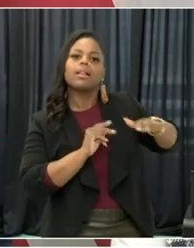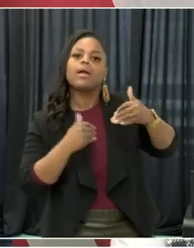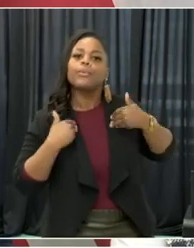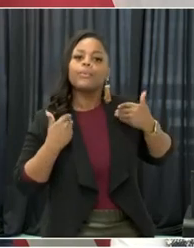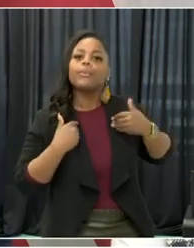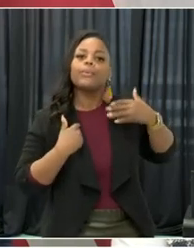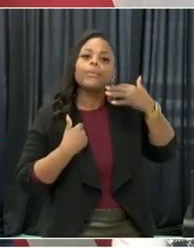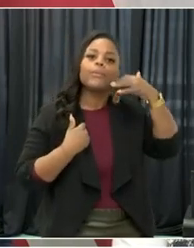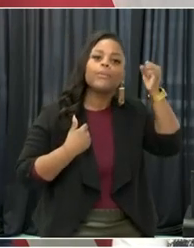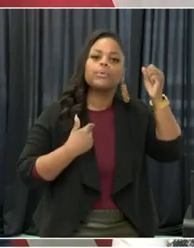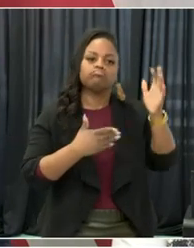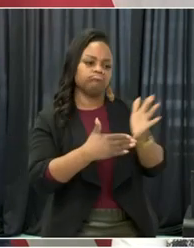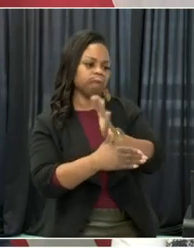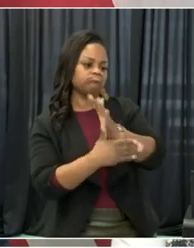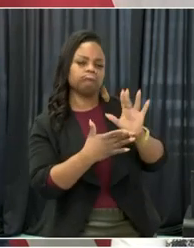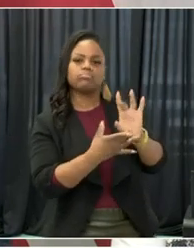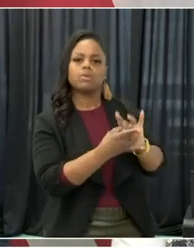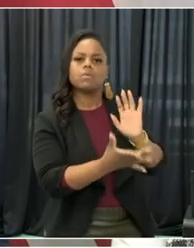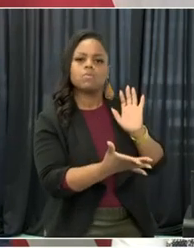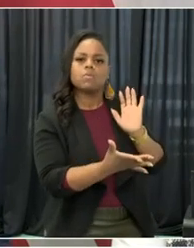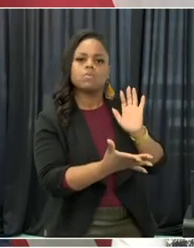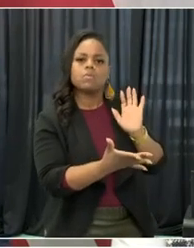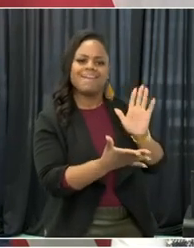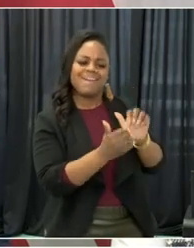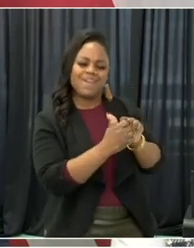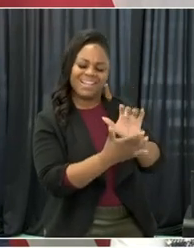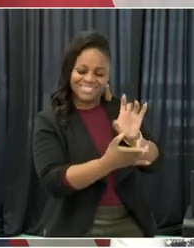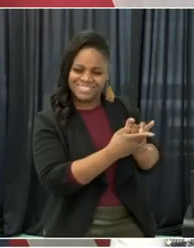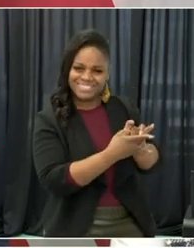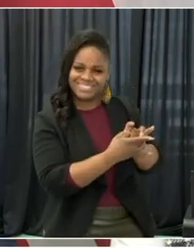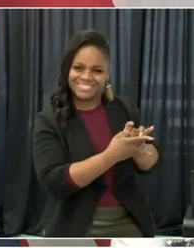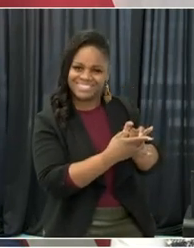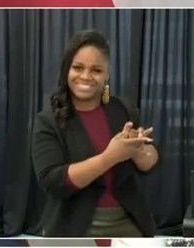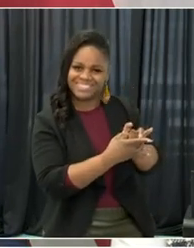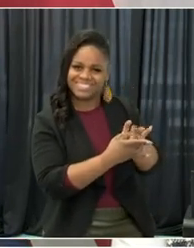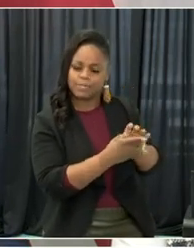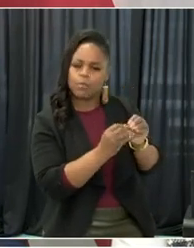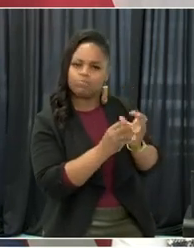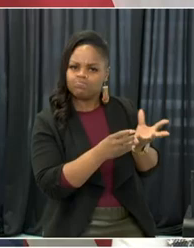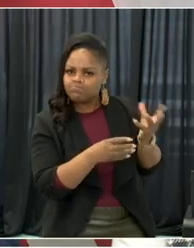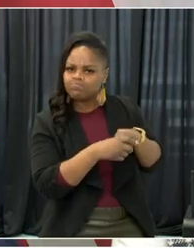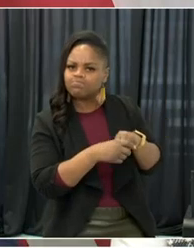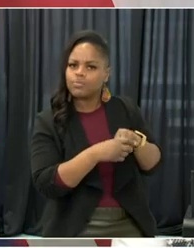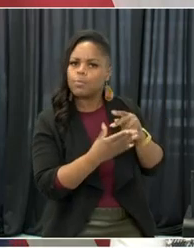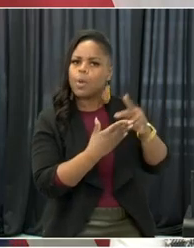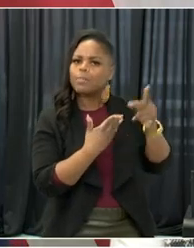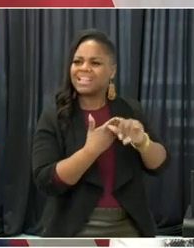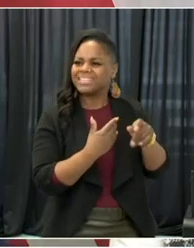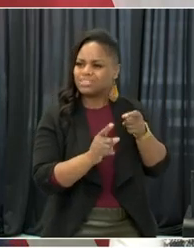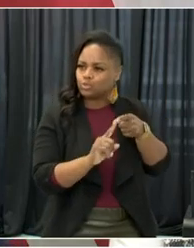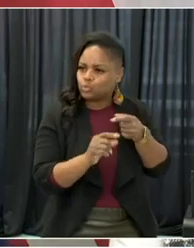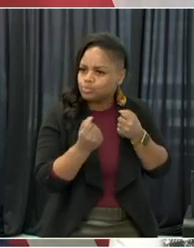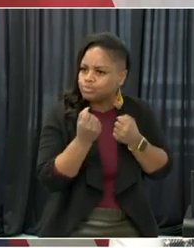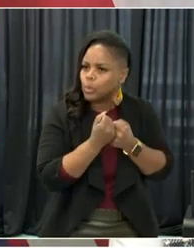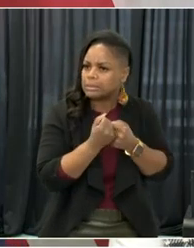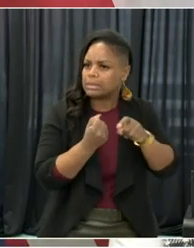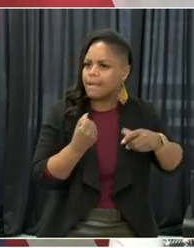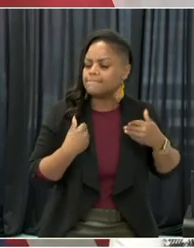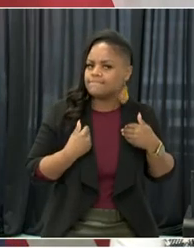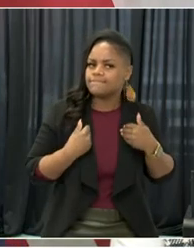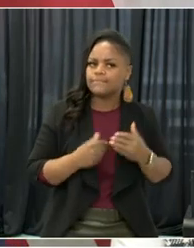but disconnected people, and how to get them in the programming that they need. Yes.